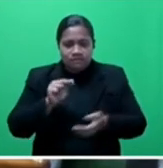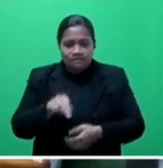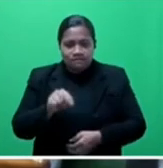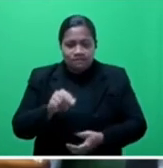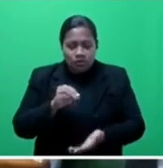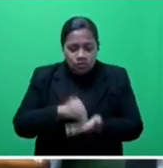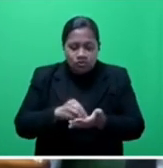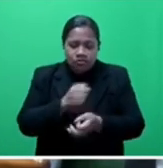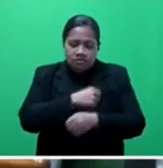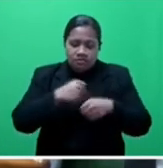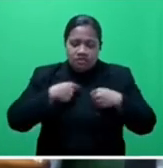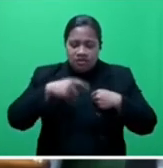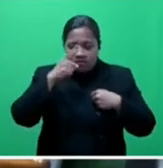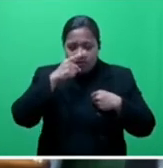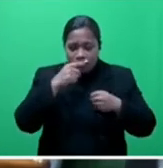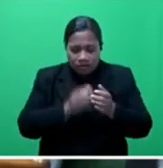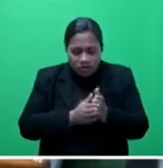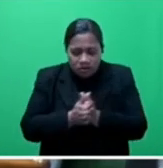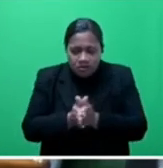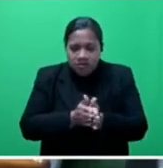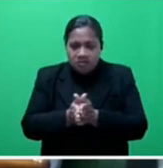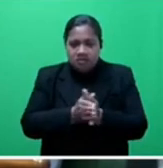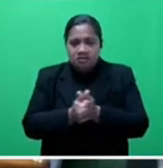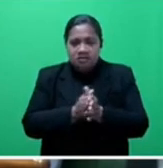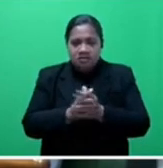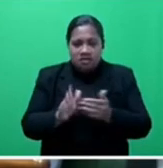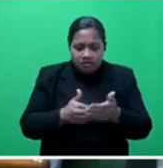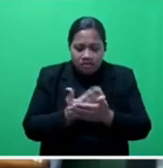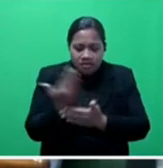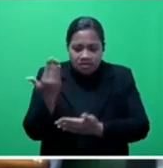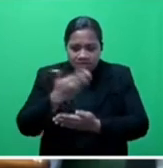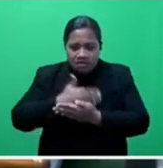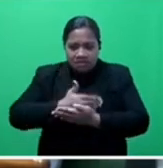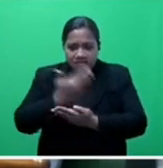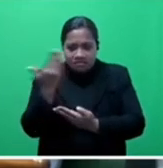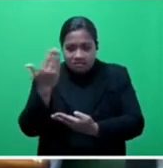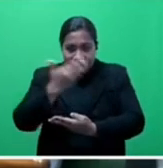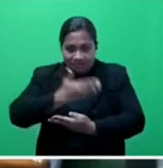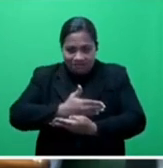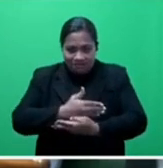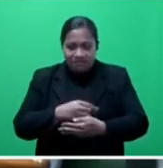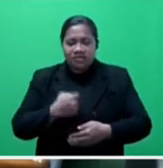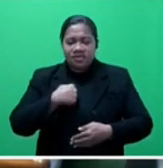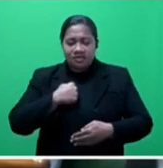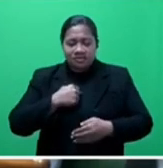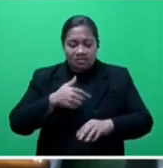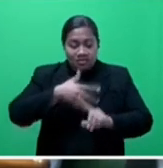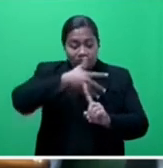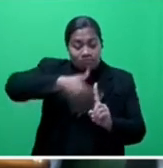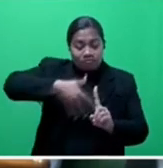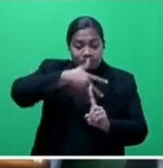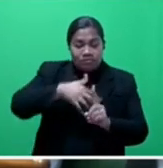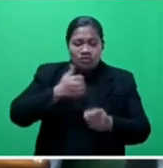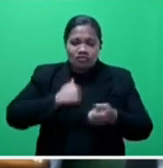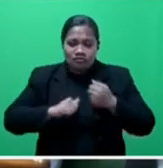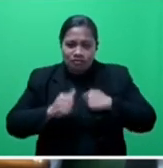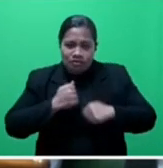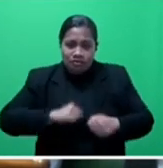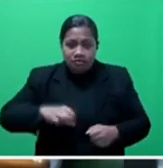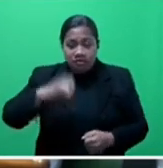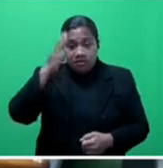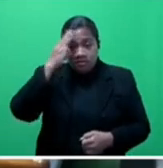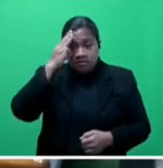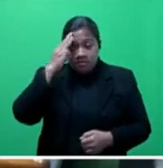burning desire that drives our days and nights. I've come from a struggling background. My mother went to Prima